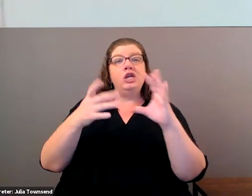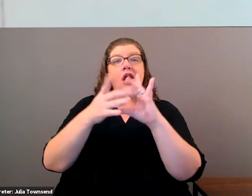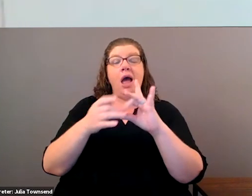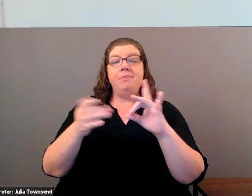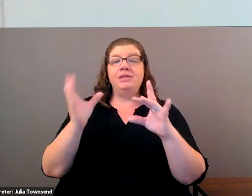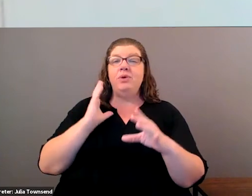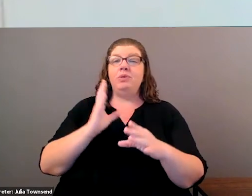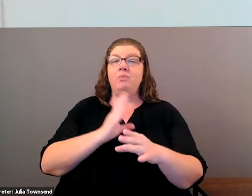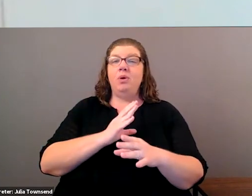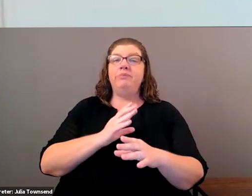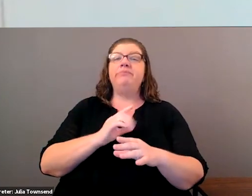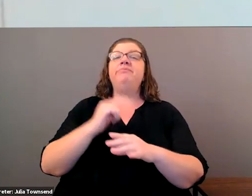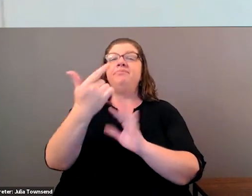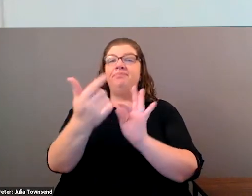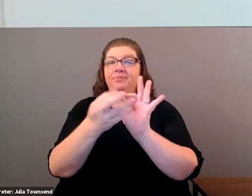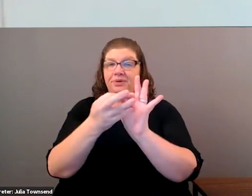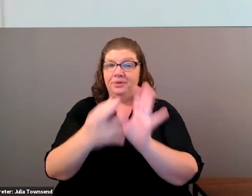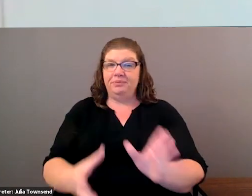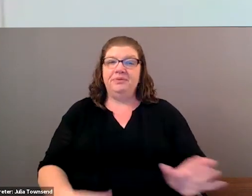board.